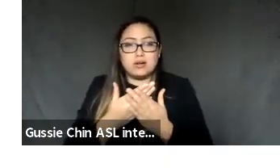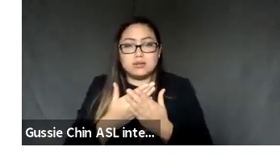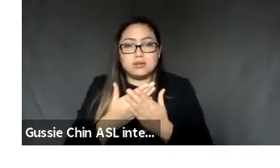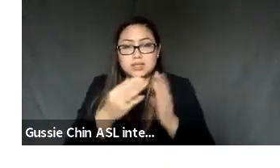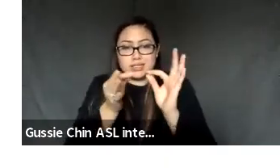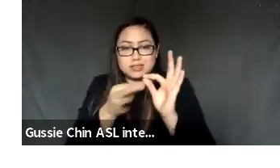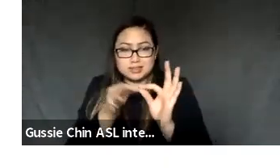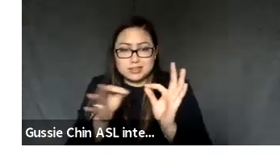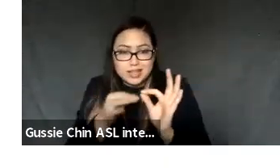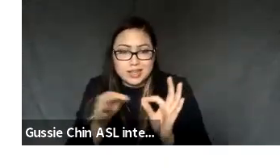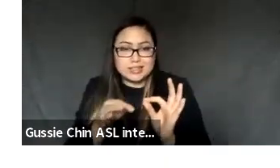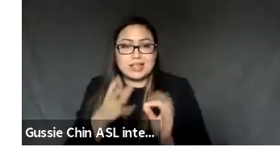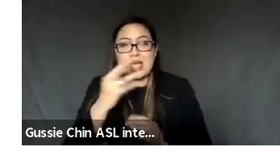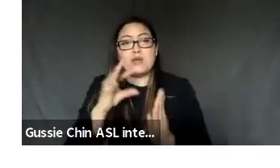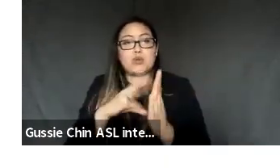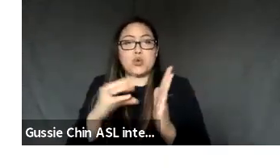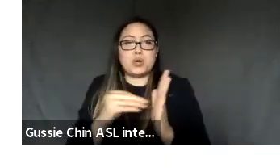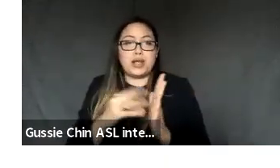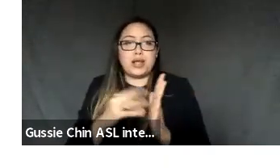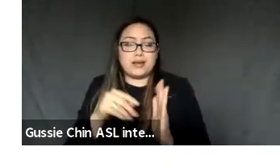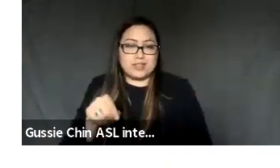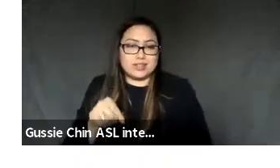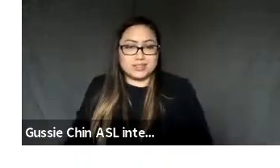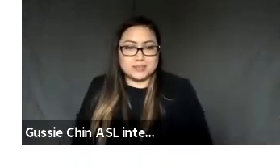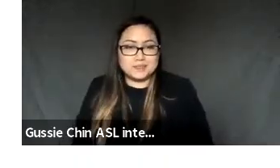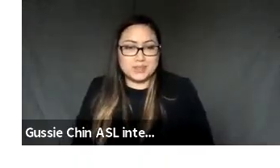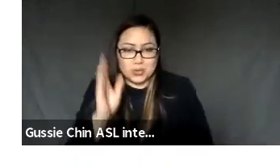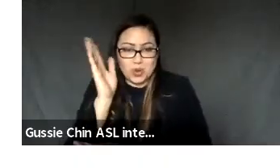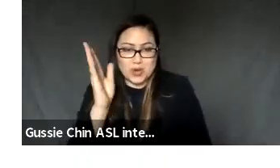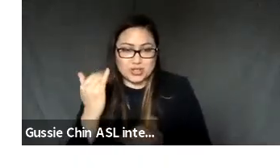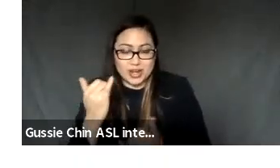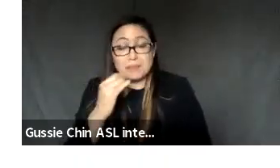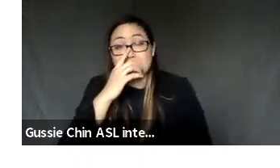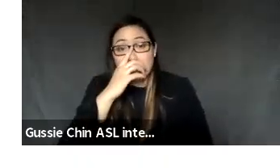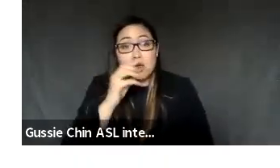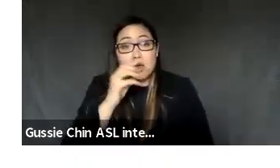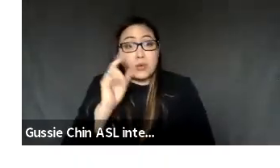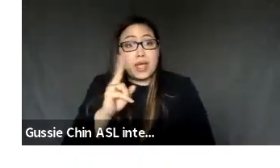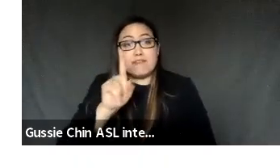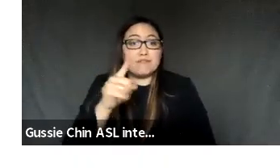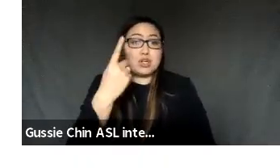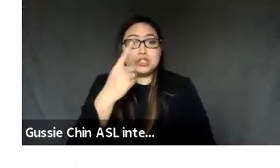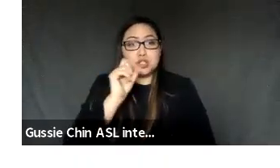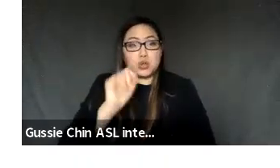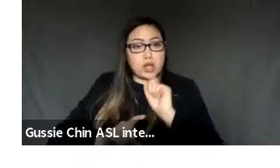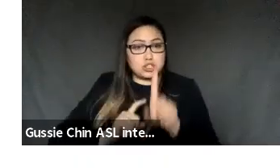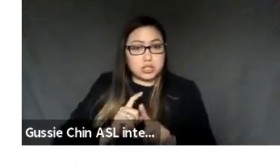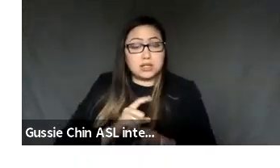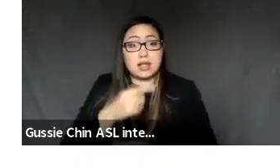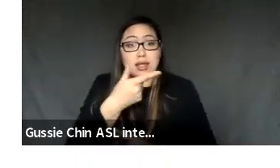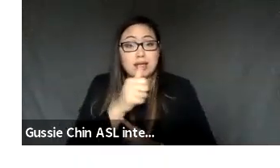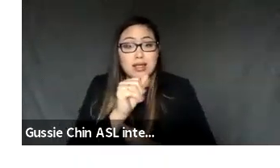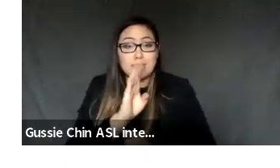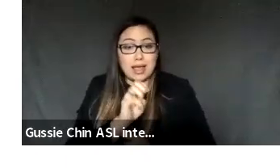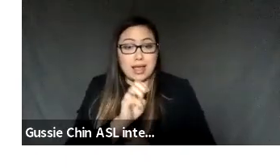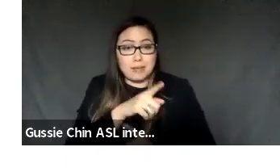this, as well as the recording. All right, let's get to a first question. And while we're doing that, Gabe, can you move on to their